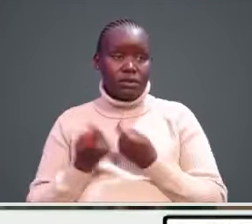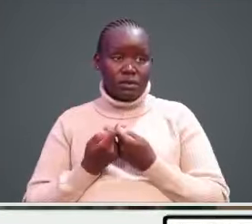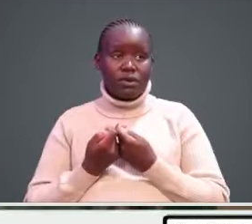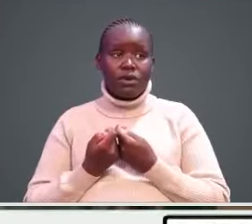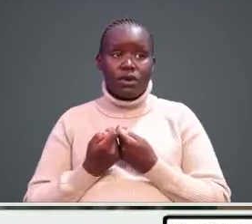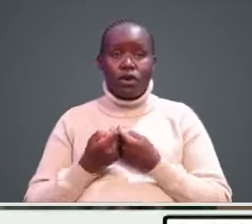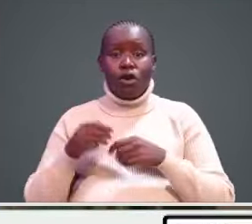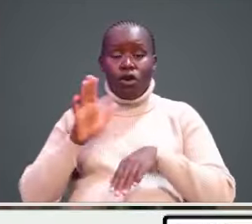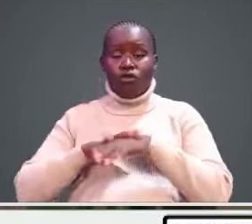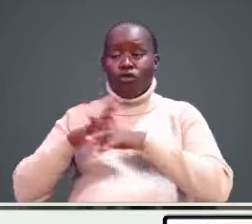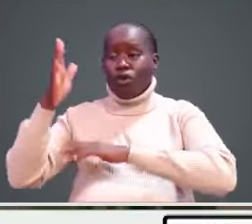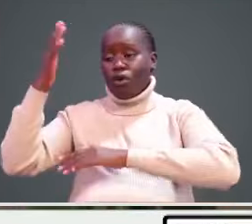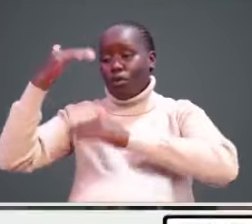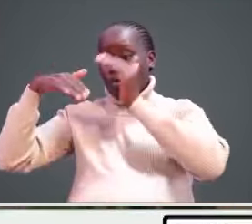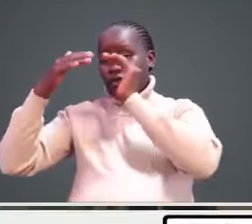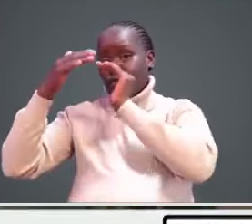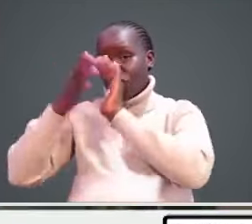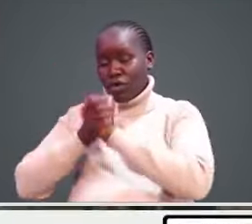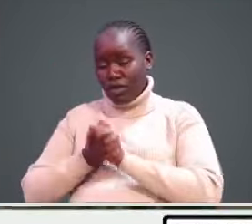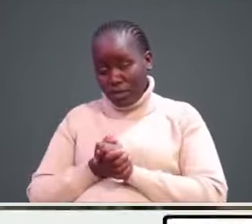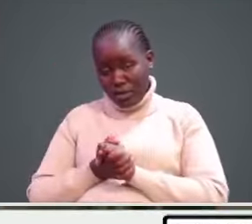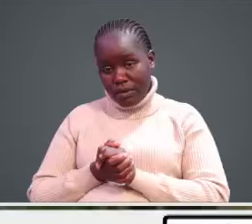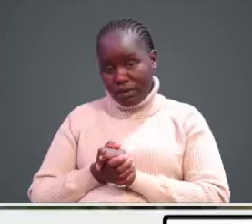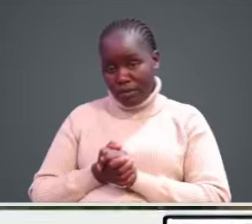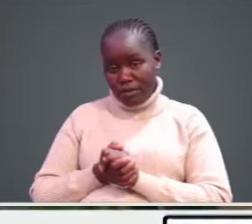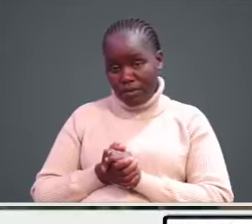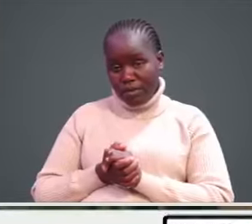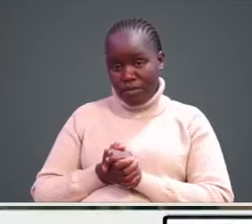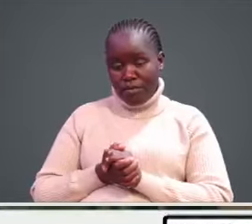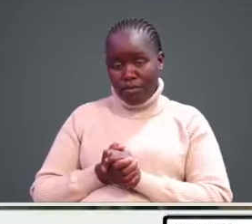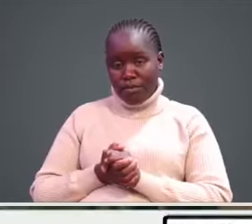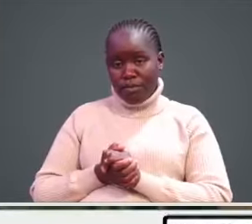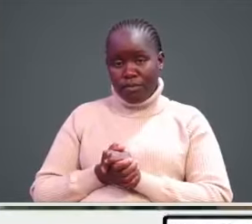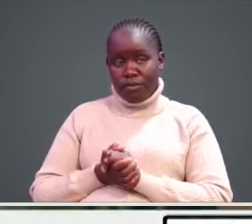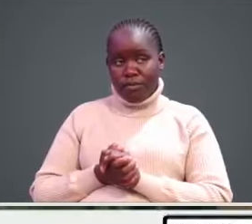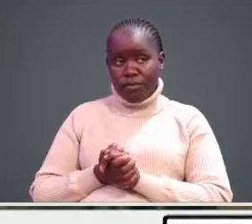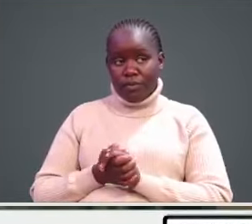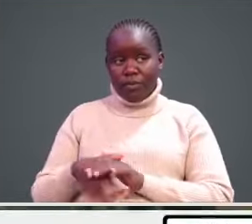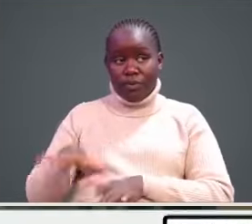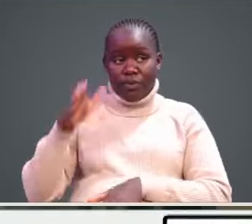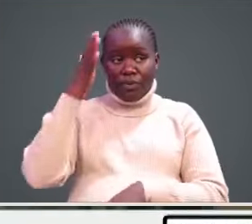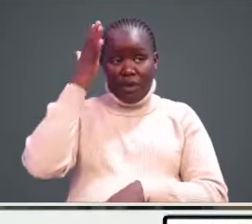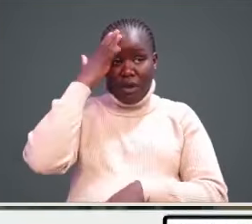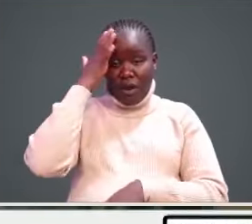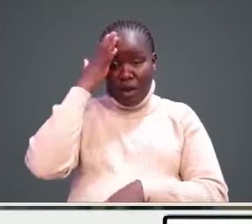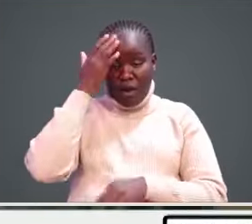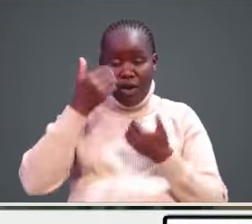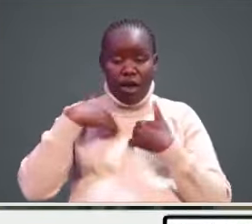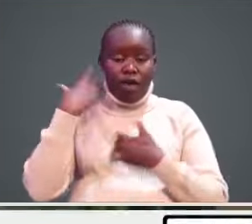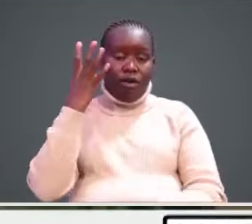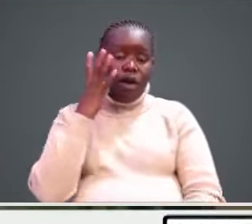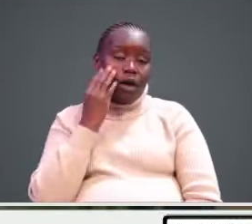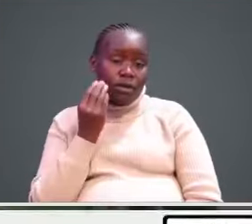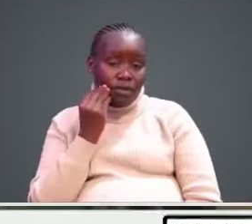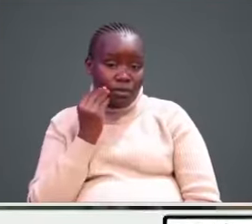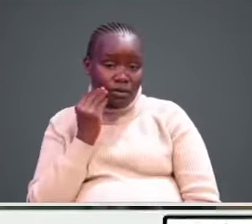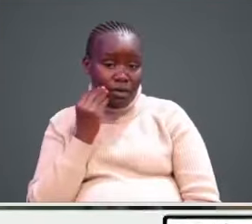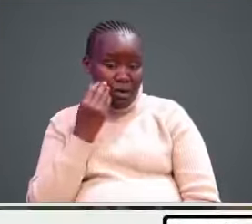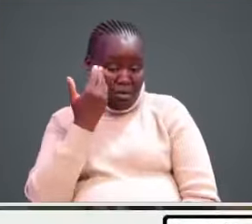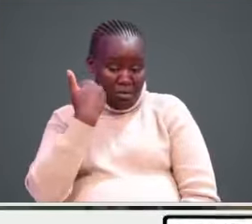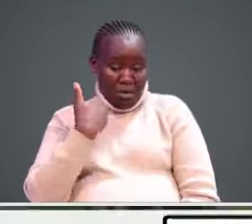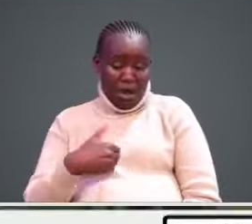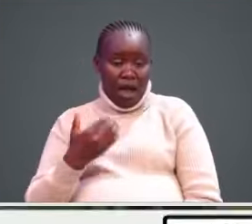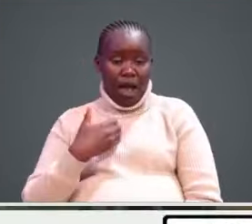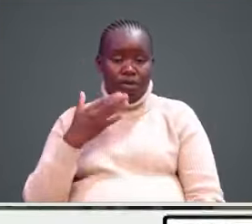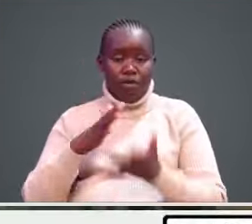good professionals to run the federation. I know. I have the experience. I am the one who has the